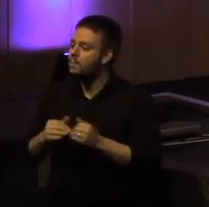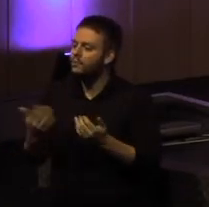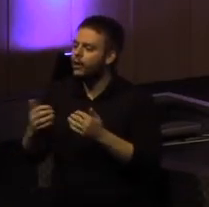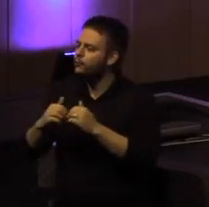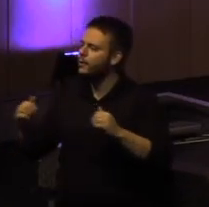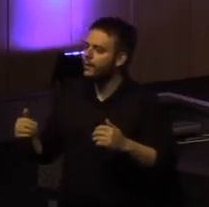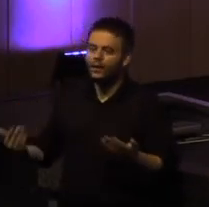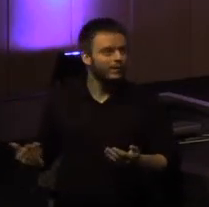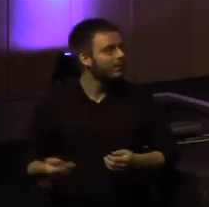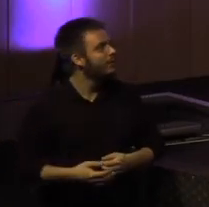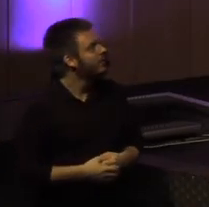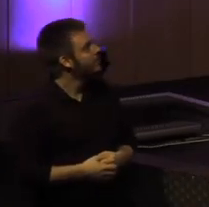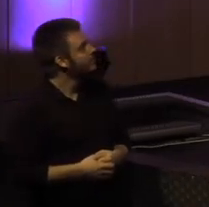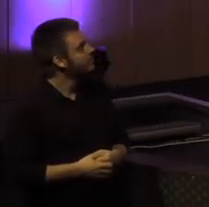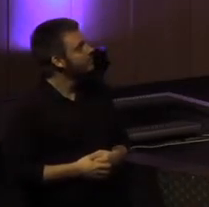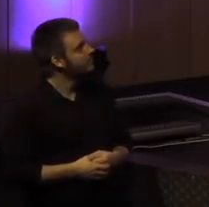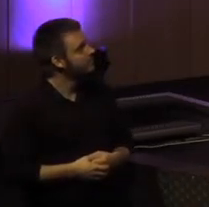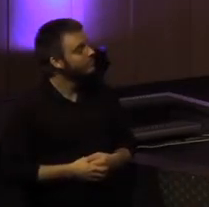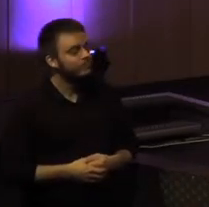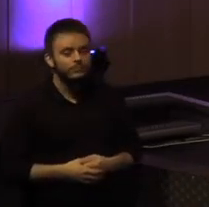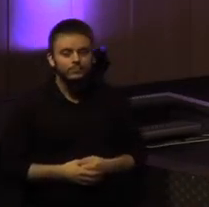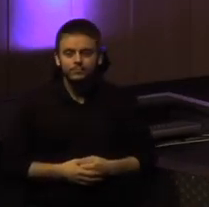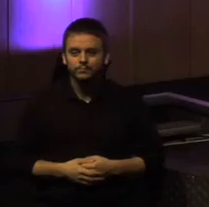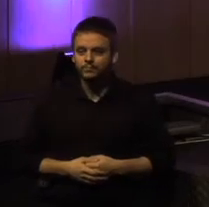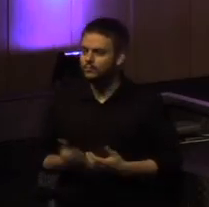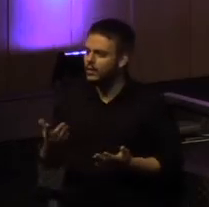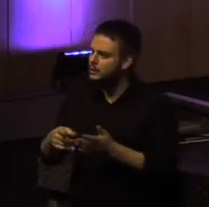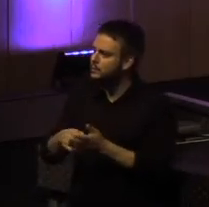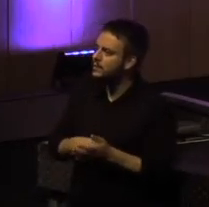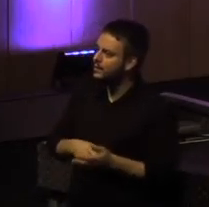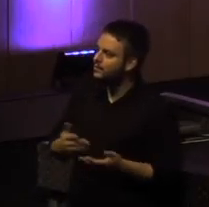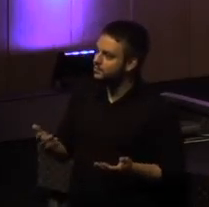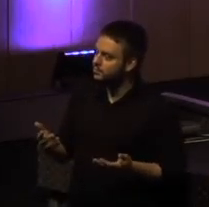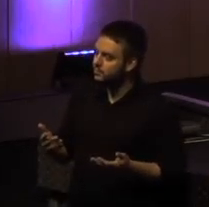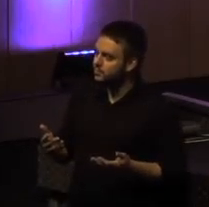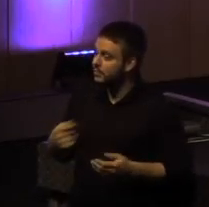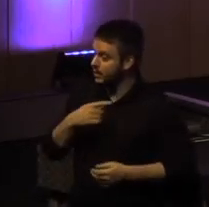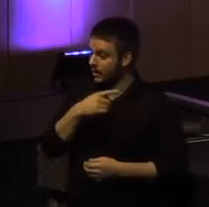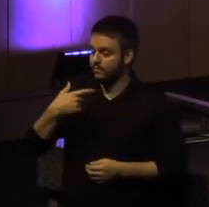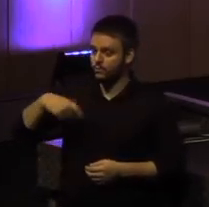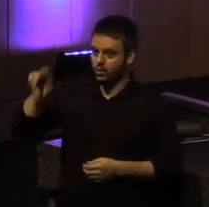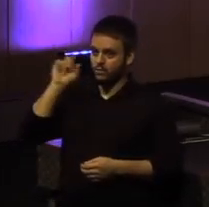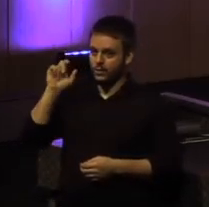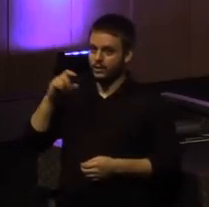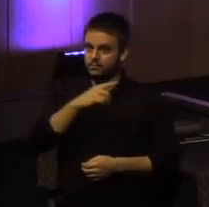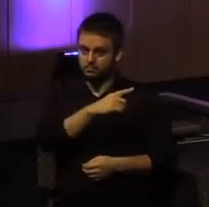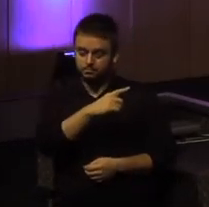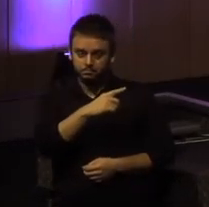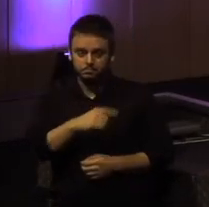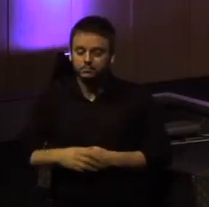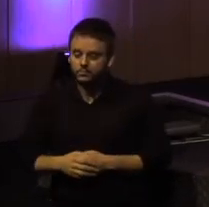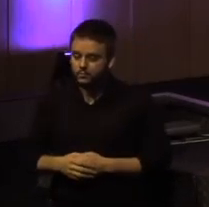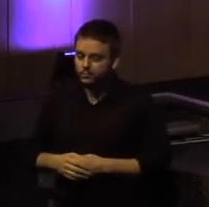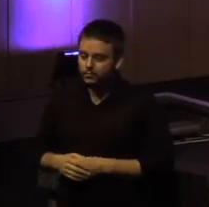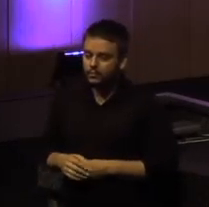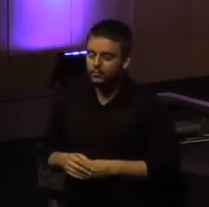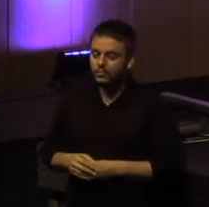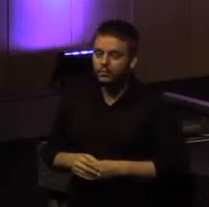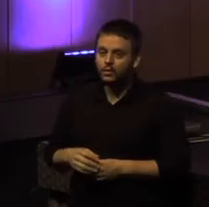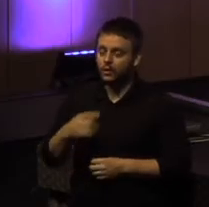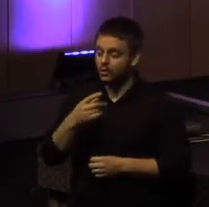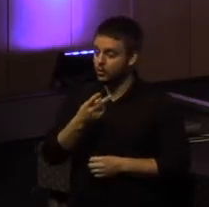deaths. This number does not include those who were said to have committed suicide